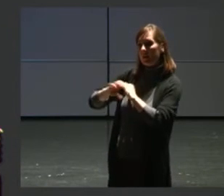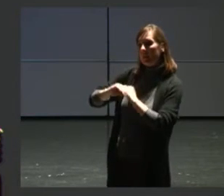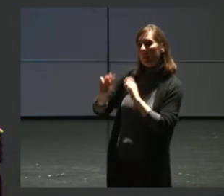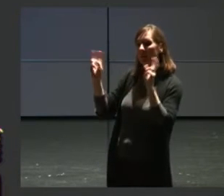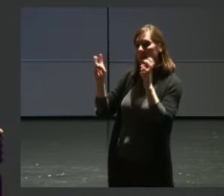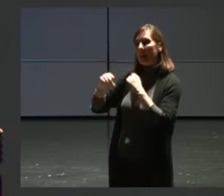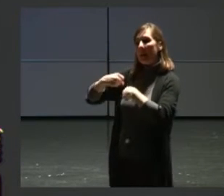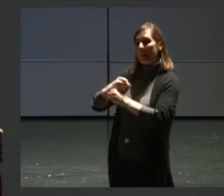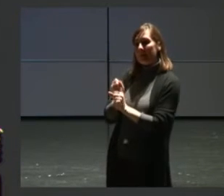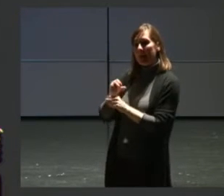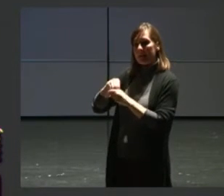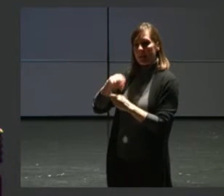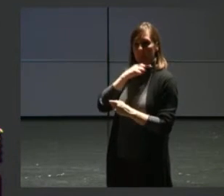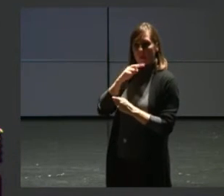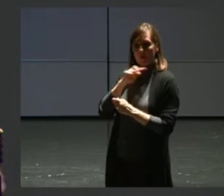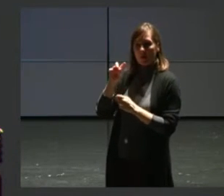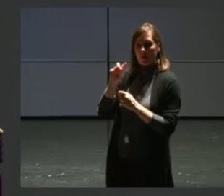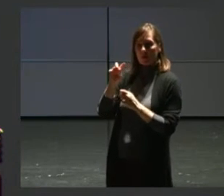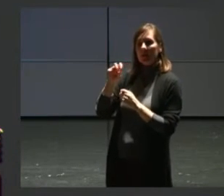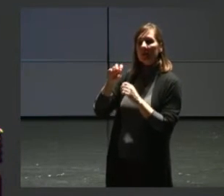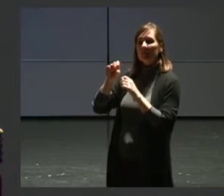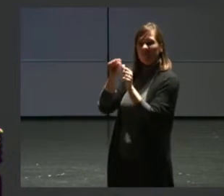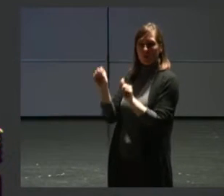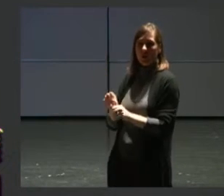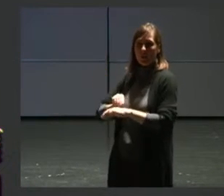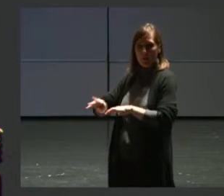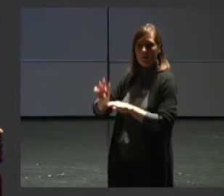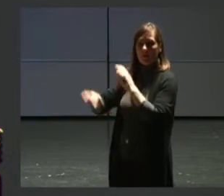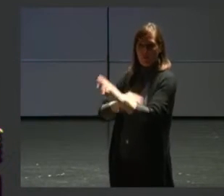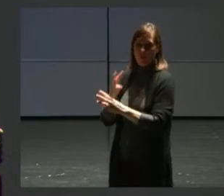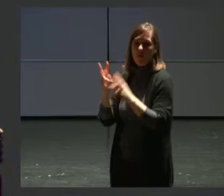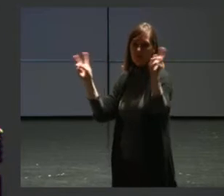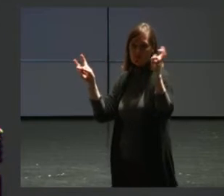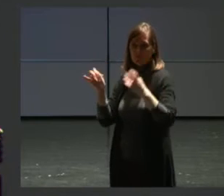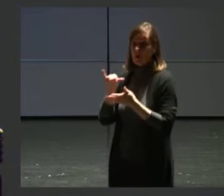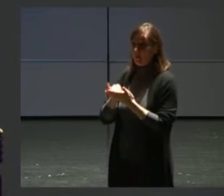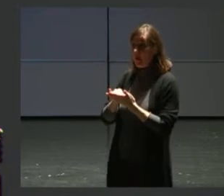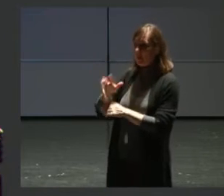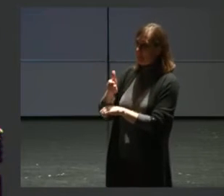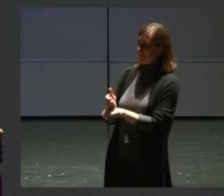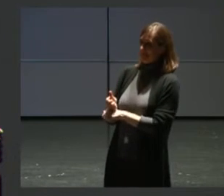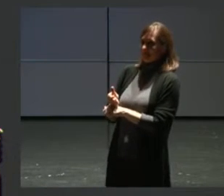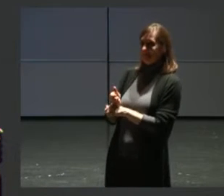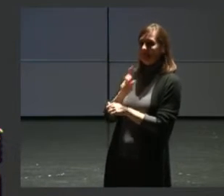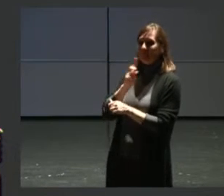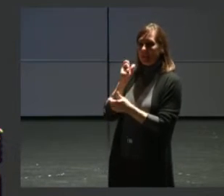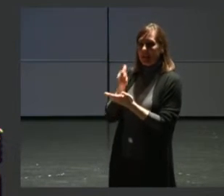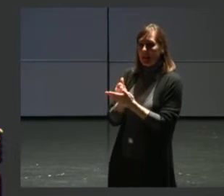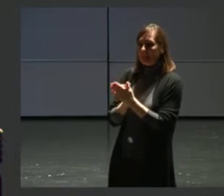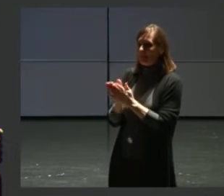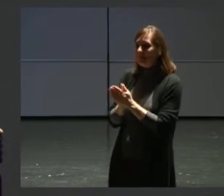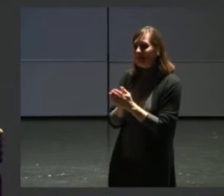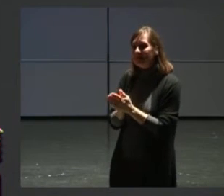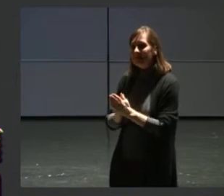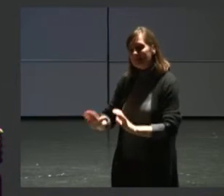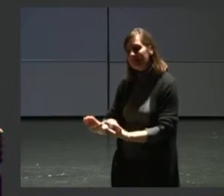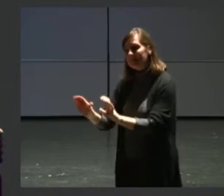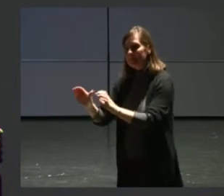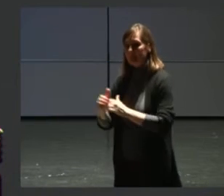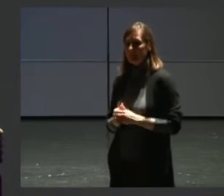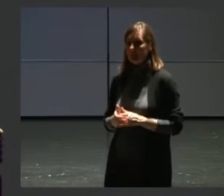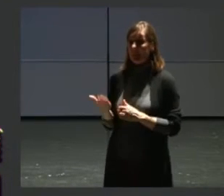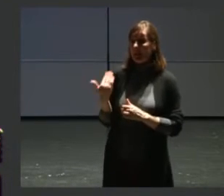in Milwaukee, Shaping the World, to really build such momentum. In fact, at the end of last year, in